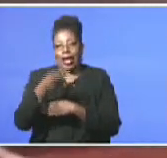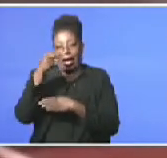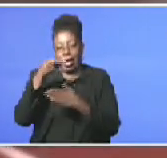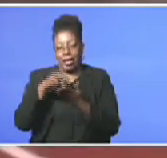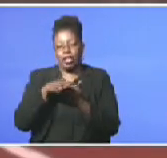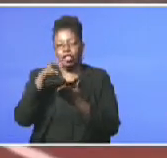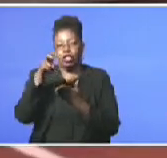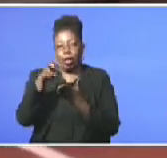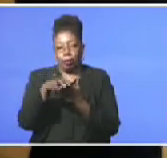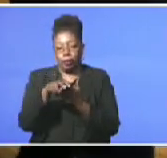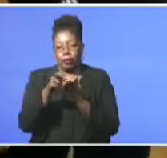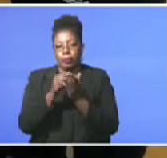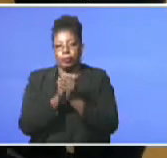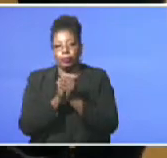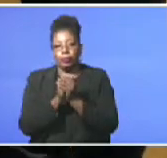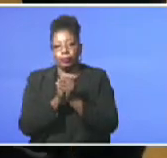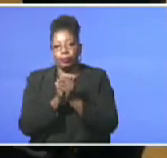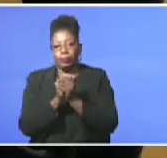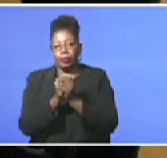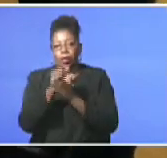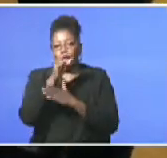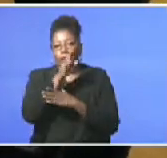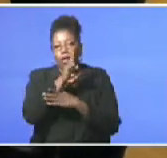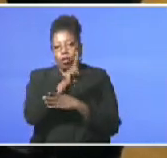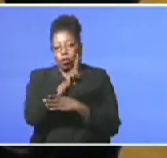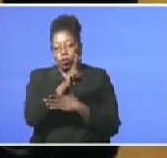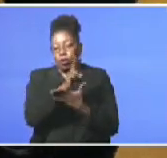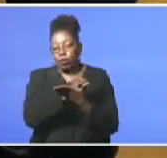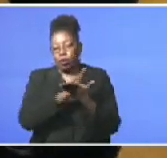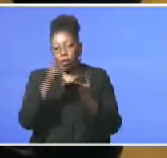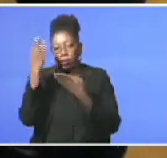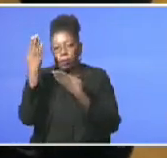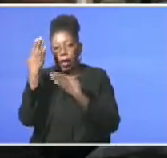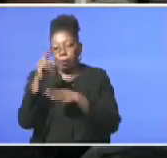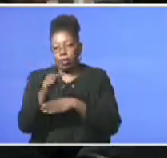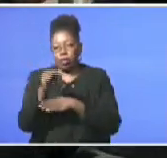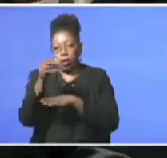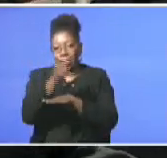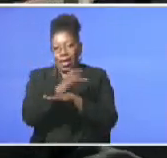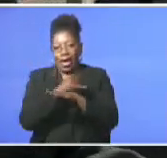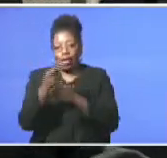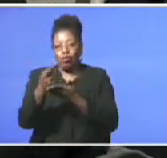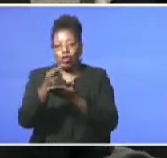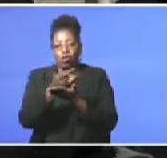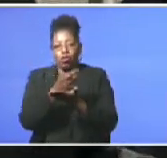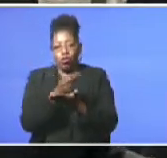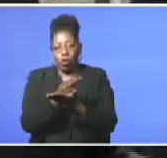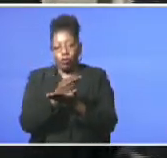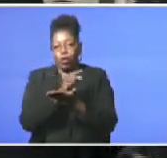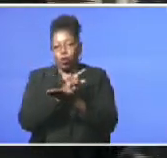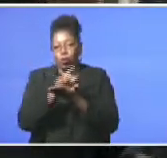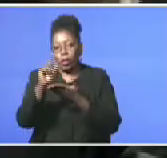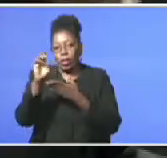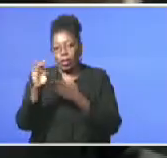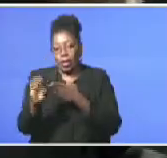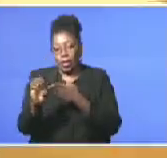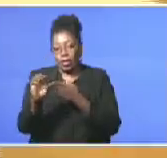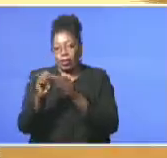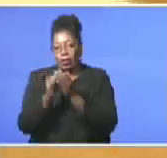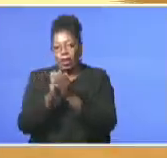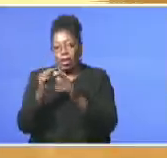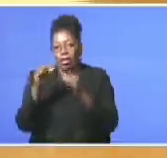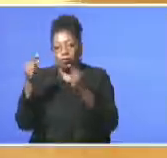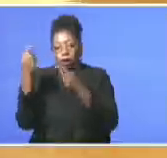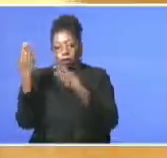feet 9 inches. The University of the Bahamas holding a Northern Ireland recruiting exercise over the weekend at St. George's in